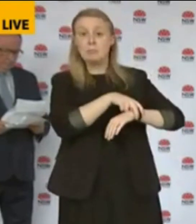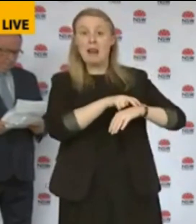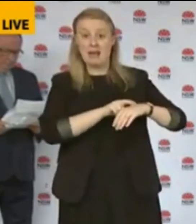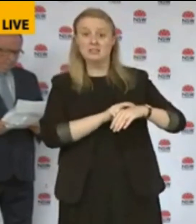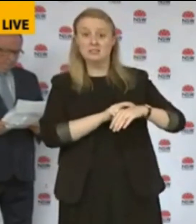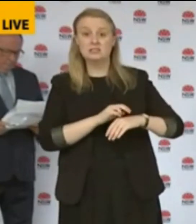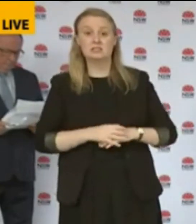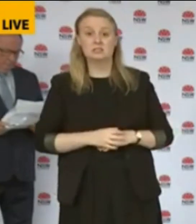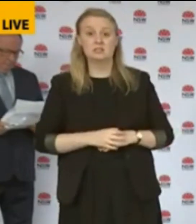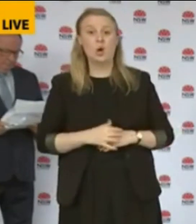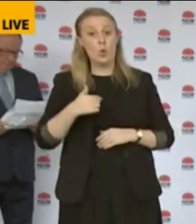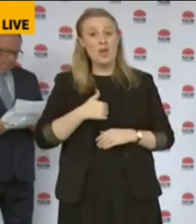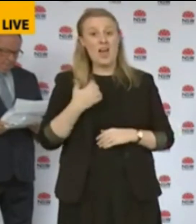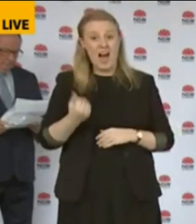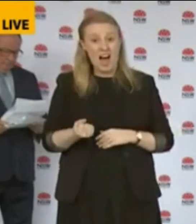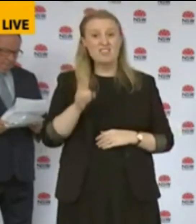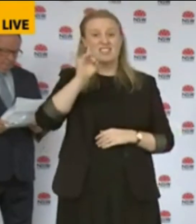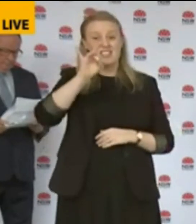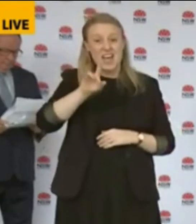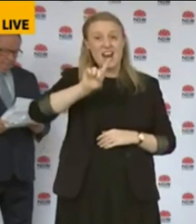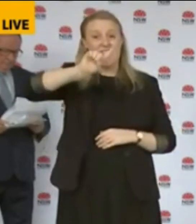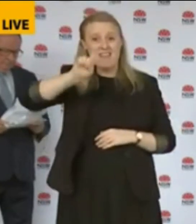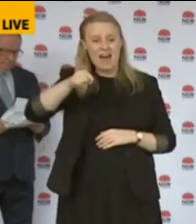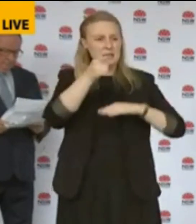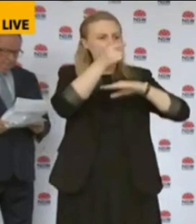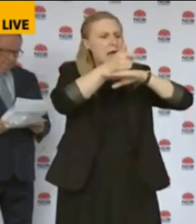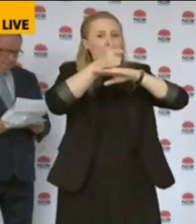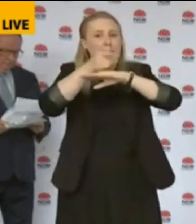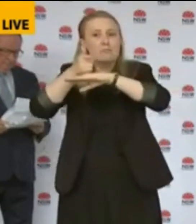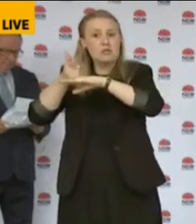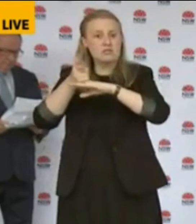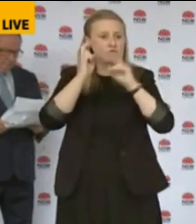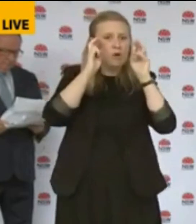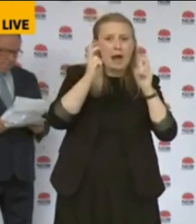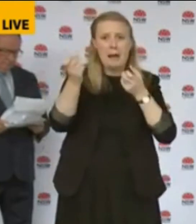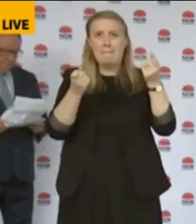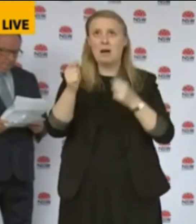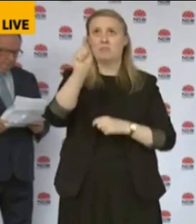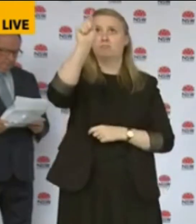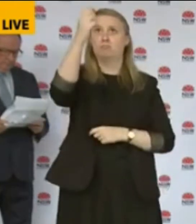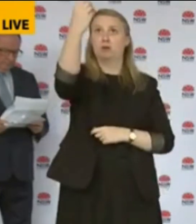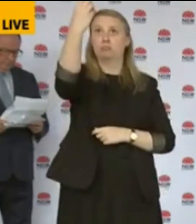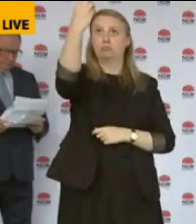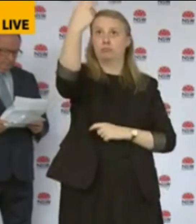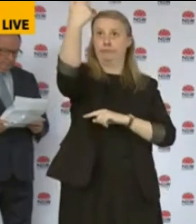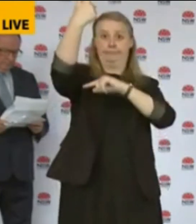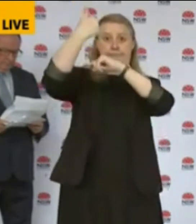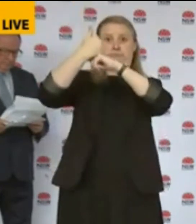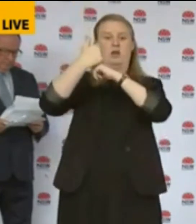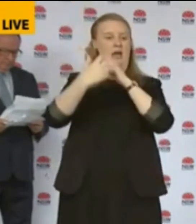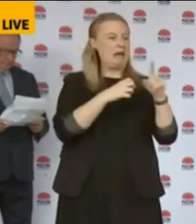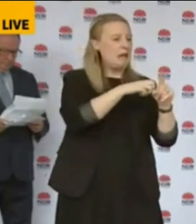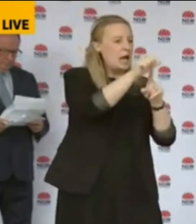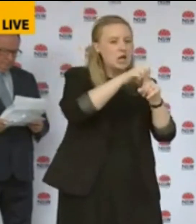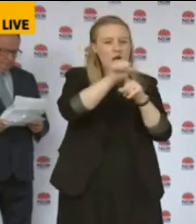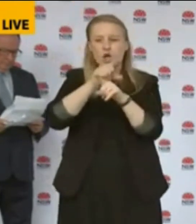10,000 CCTV cameras. We are observing those areas and working on a tasking operation which will provide